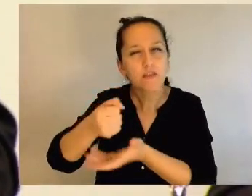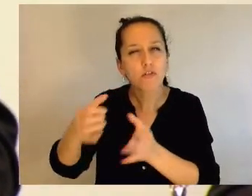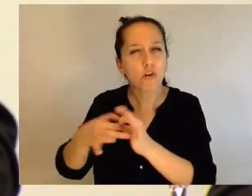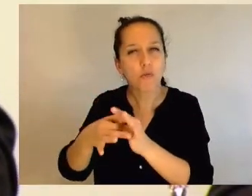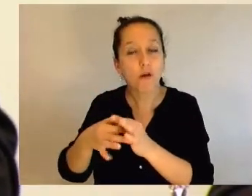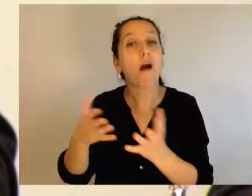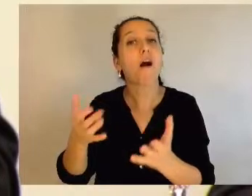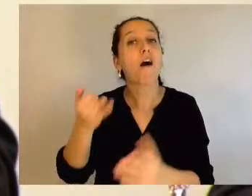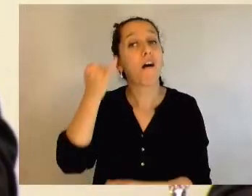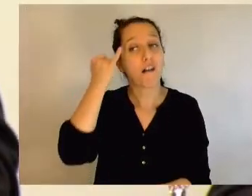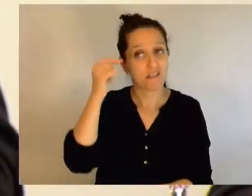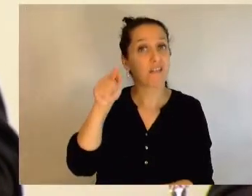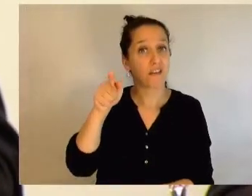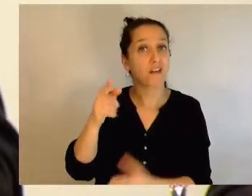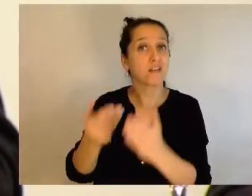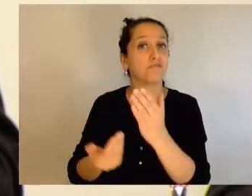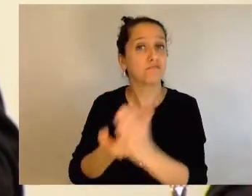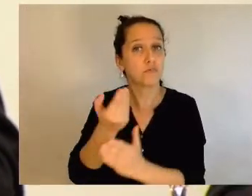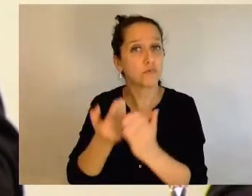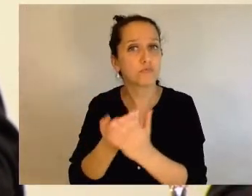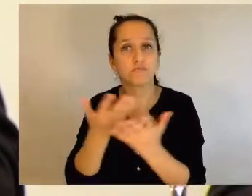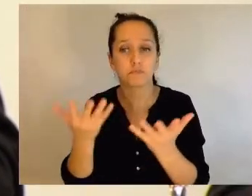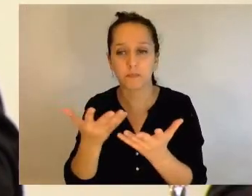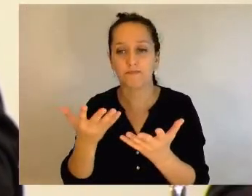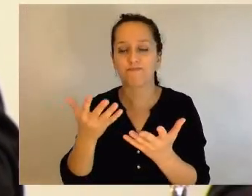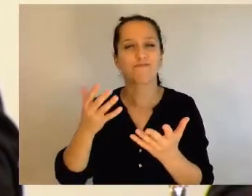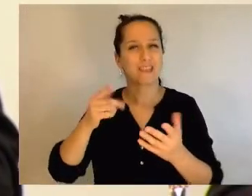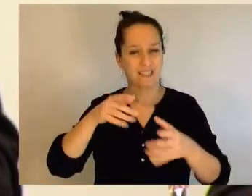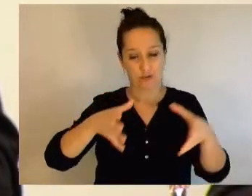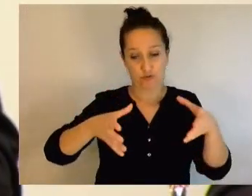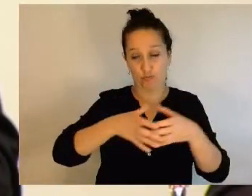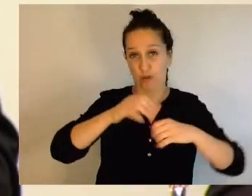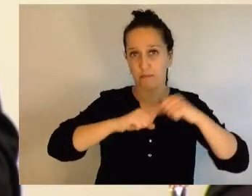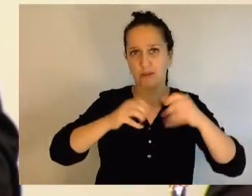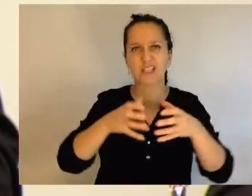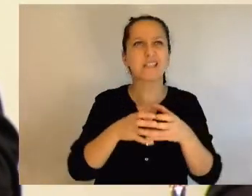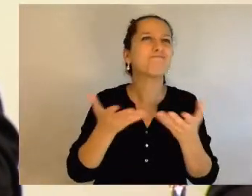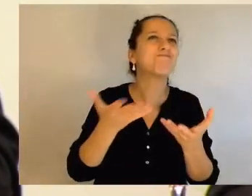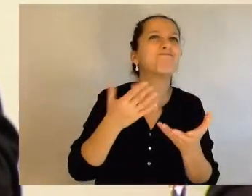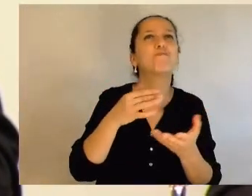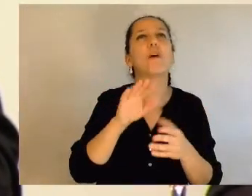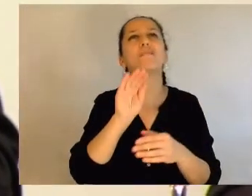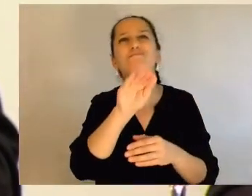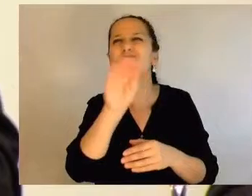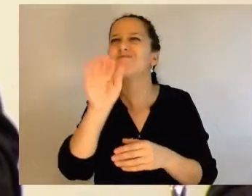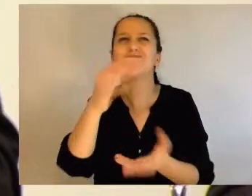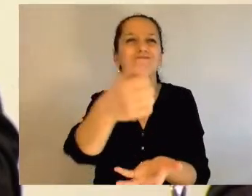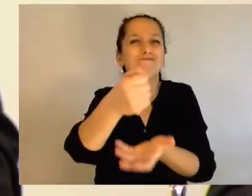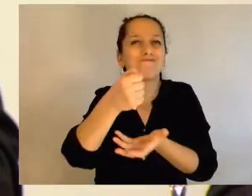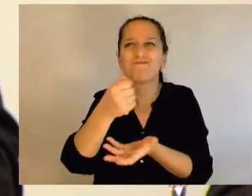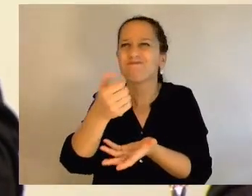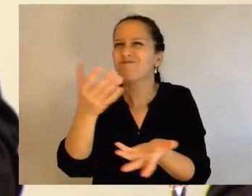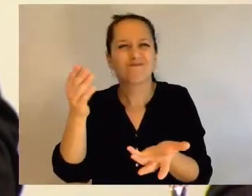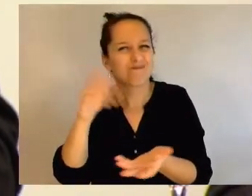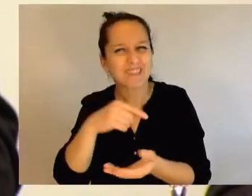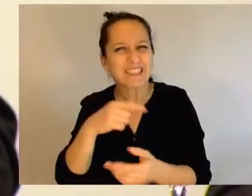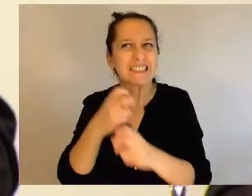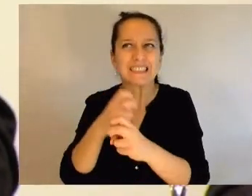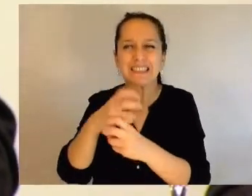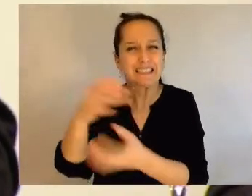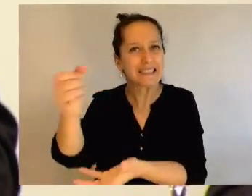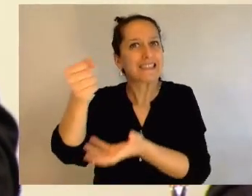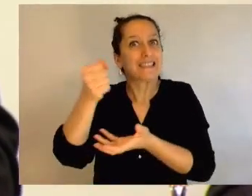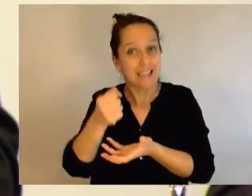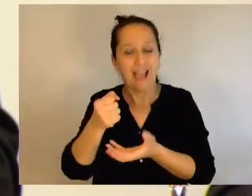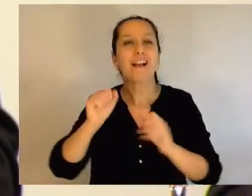system and finding innovating initiatives that allow businesses to find resources that are always limited for